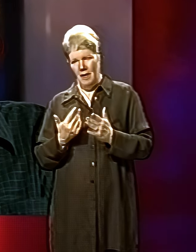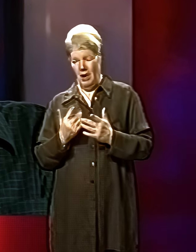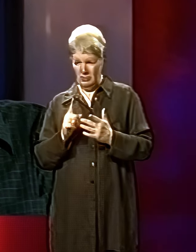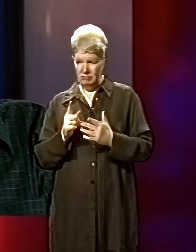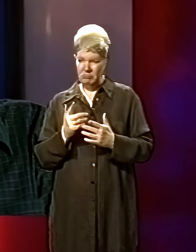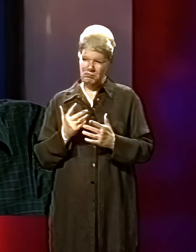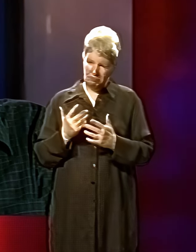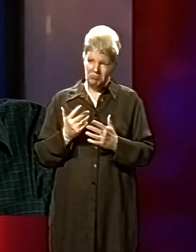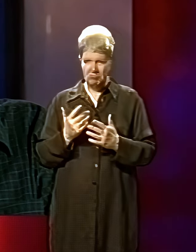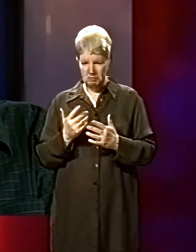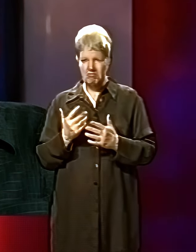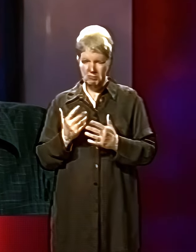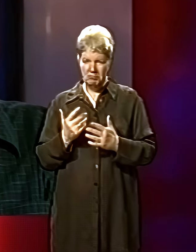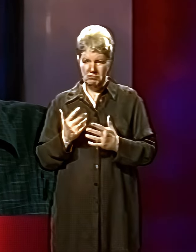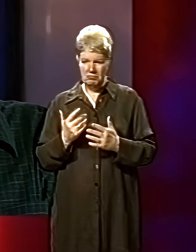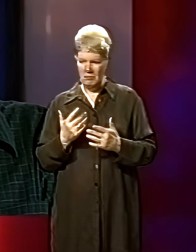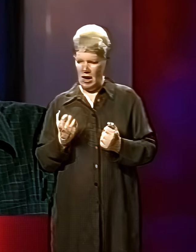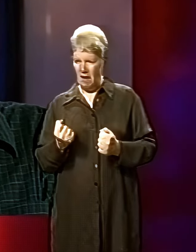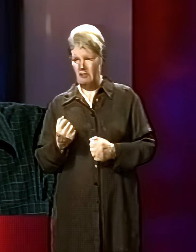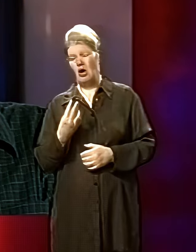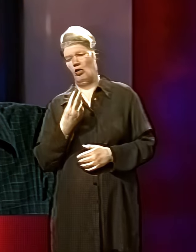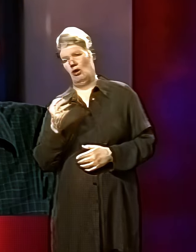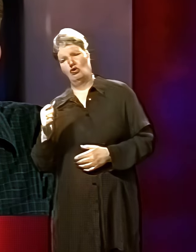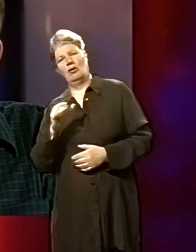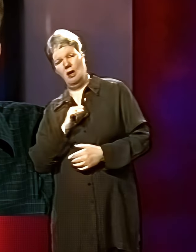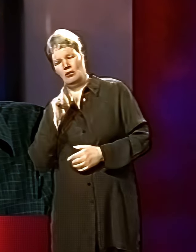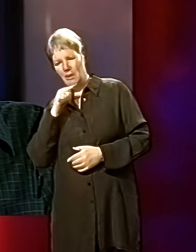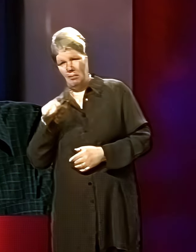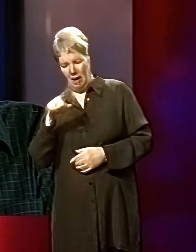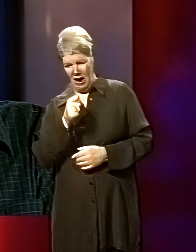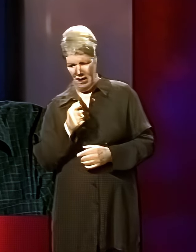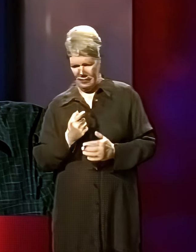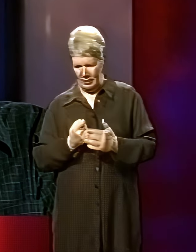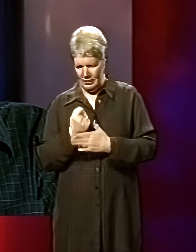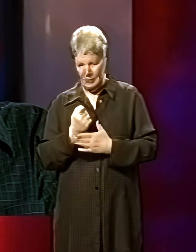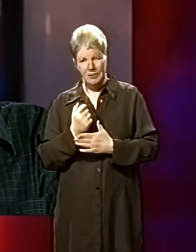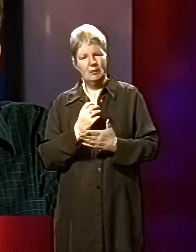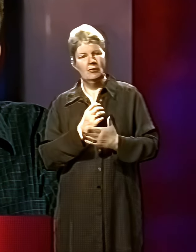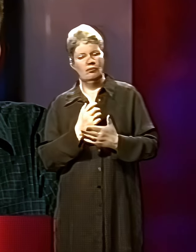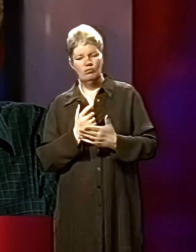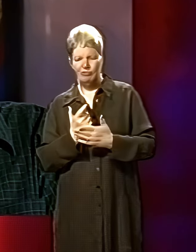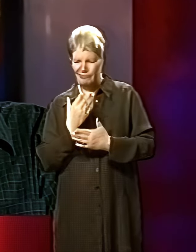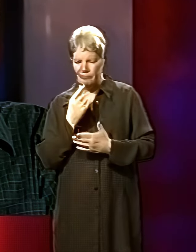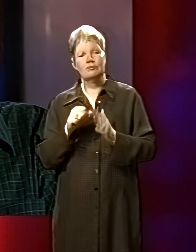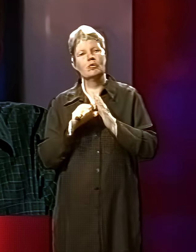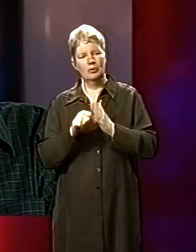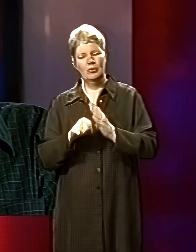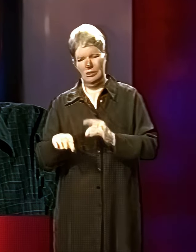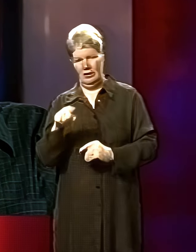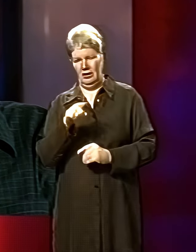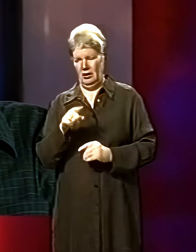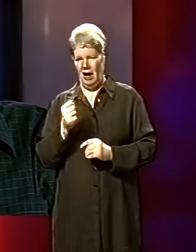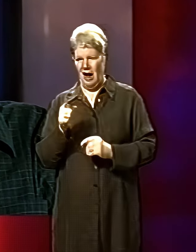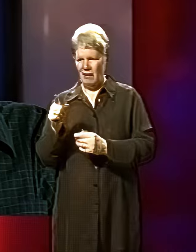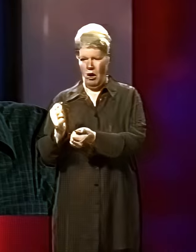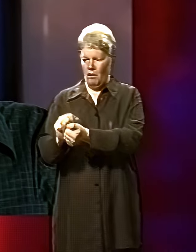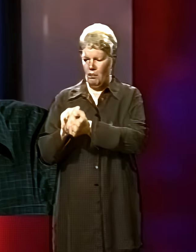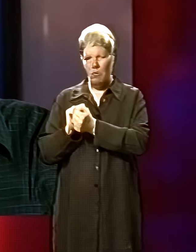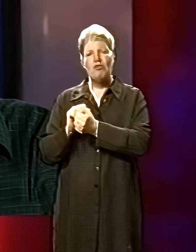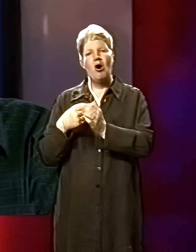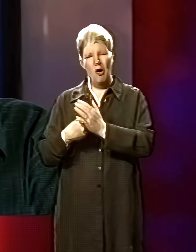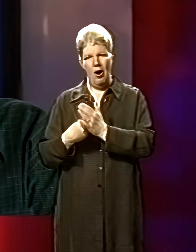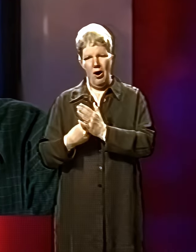about a third of a million people already, there are credit unions set up in most major cities and towns. And these are organisations that lend to people on a community